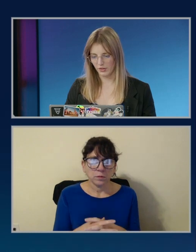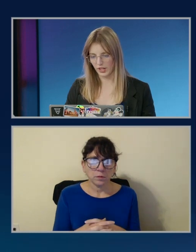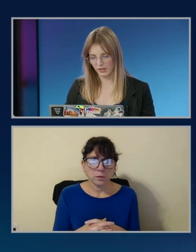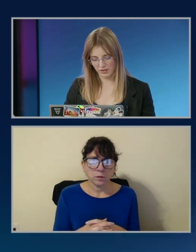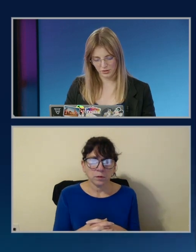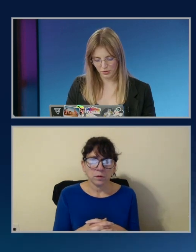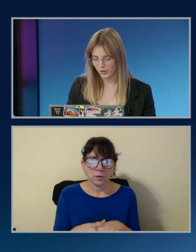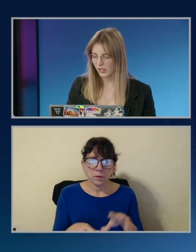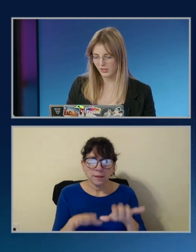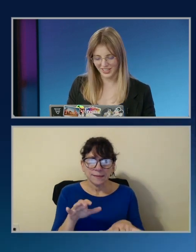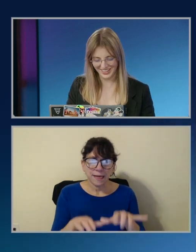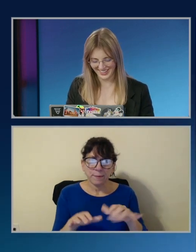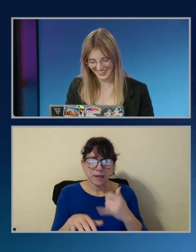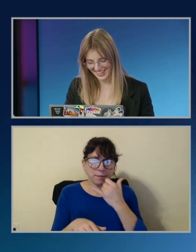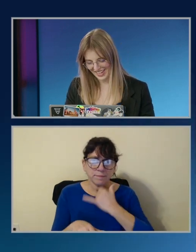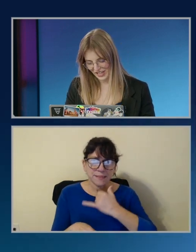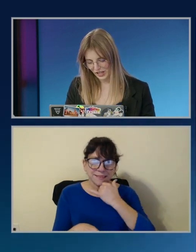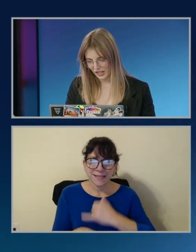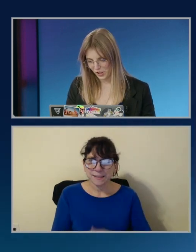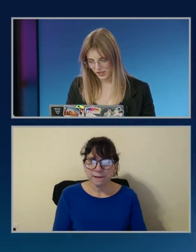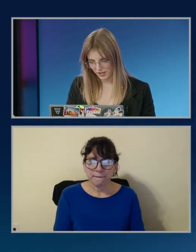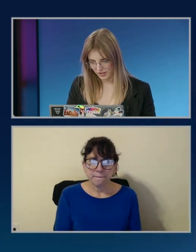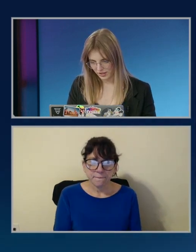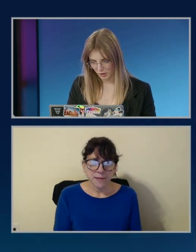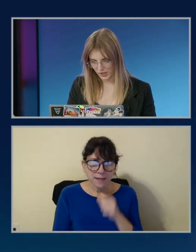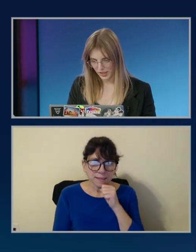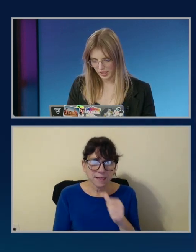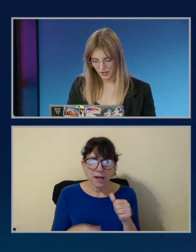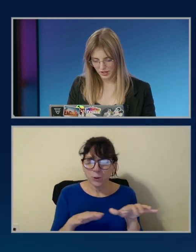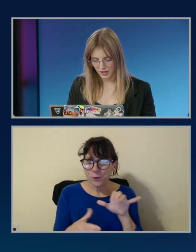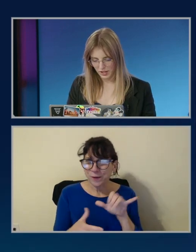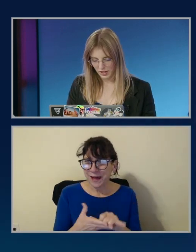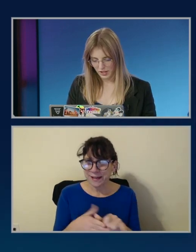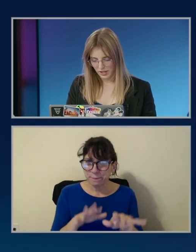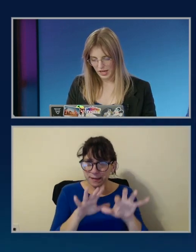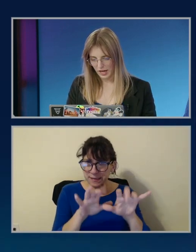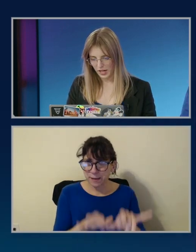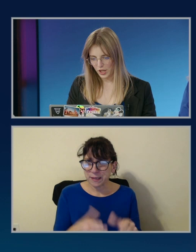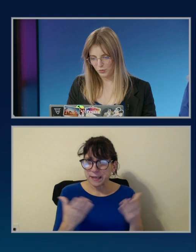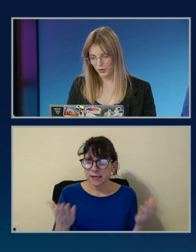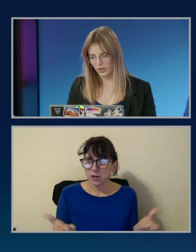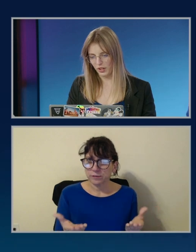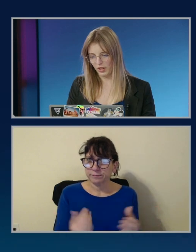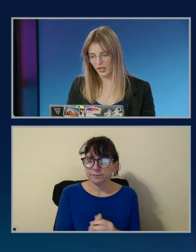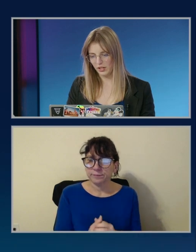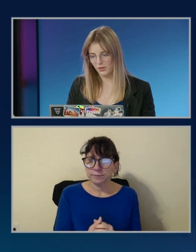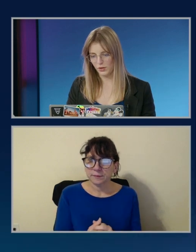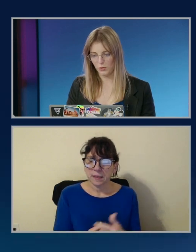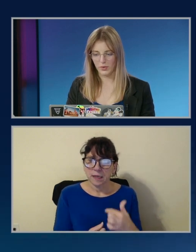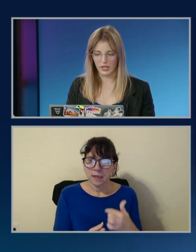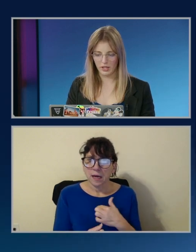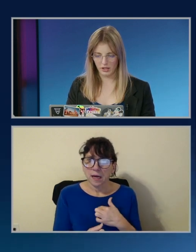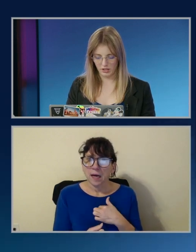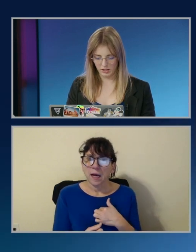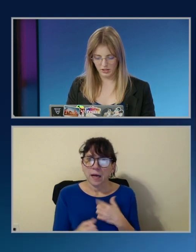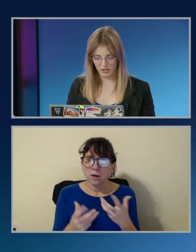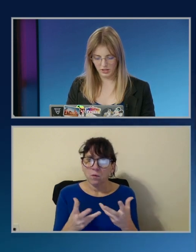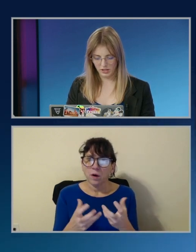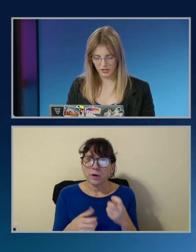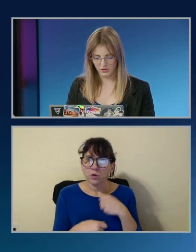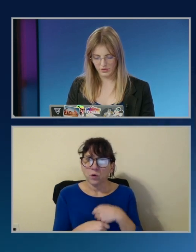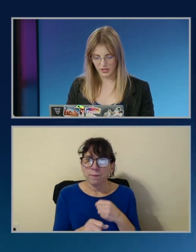typos, okay, let's not do that. Let's just type it here. Okay. I would like to make